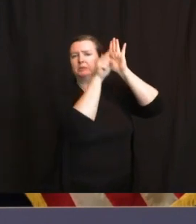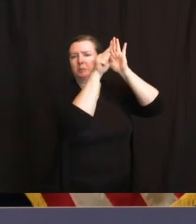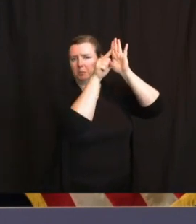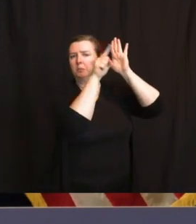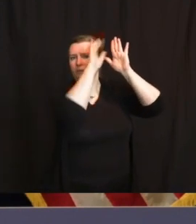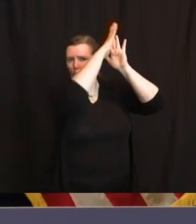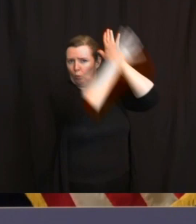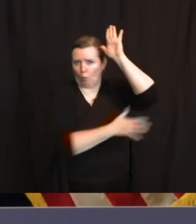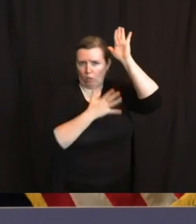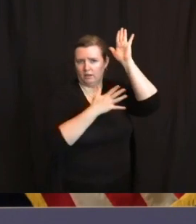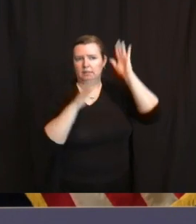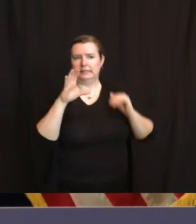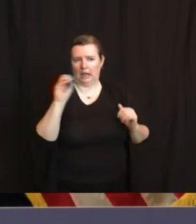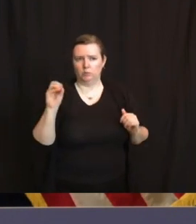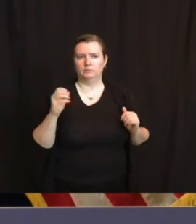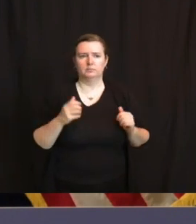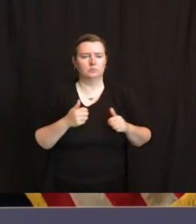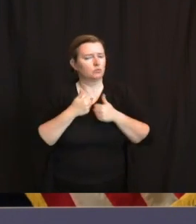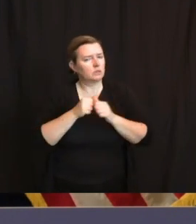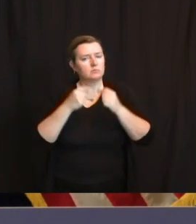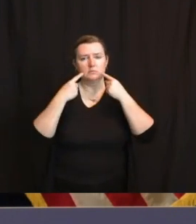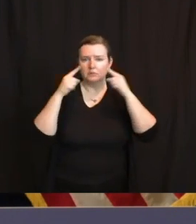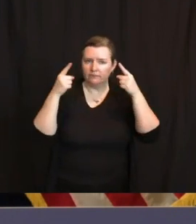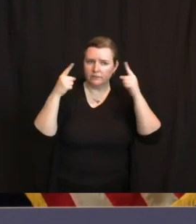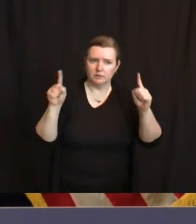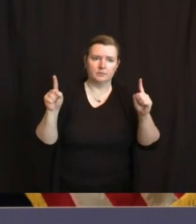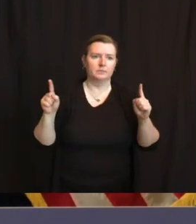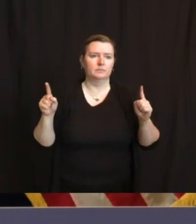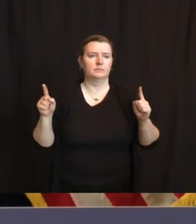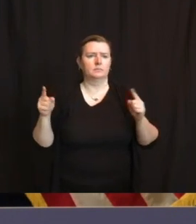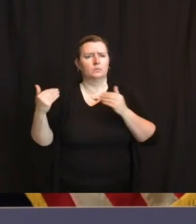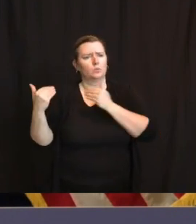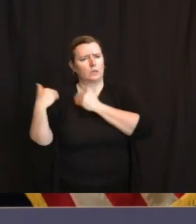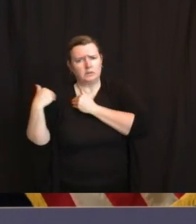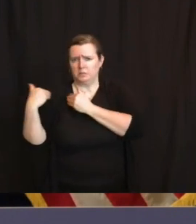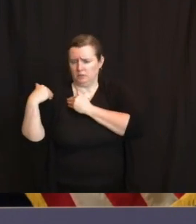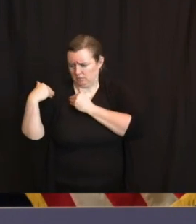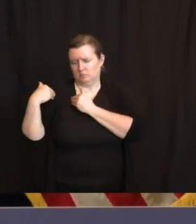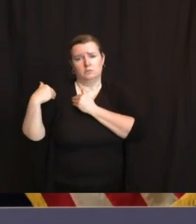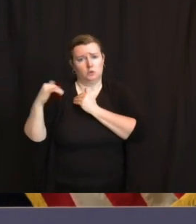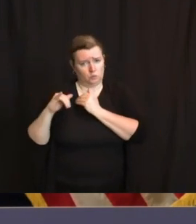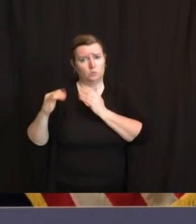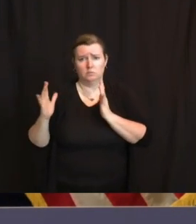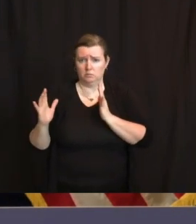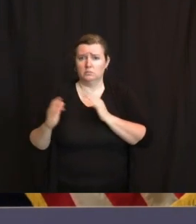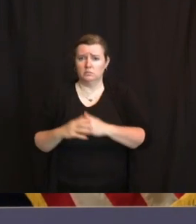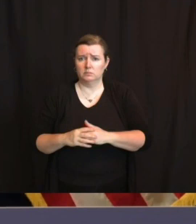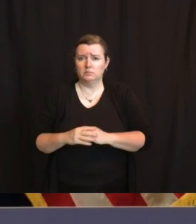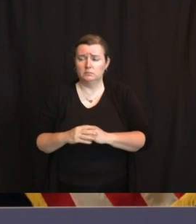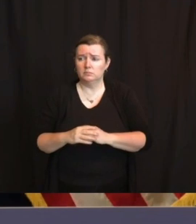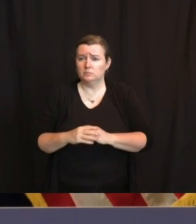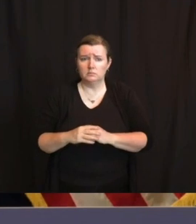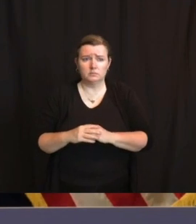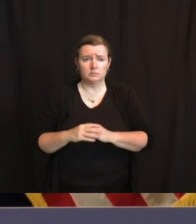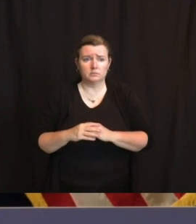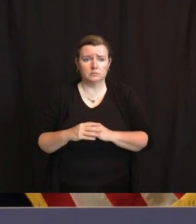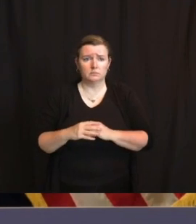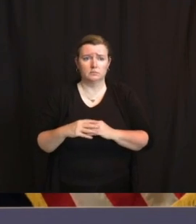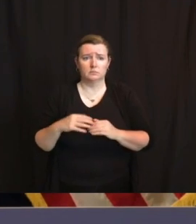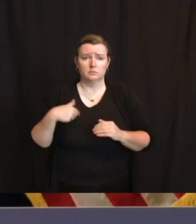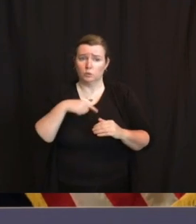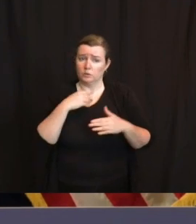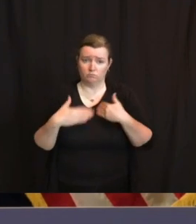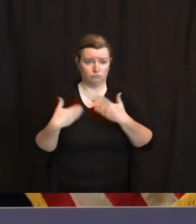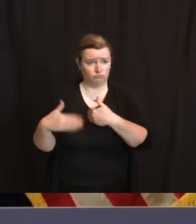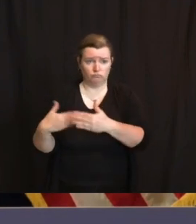efficacious and responsible as possible. But again, we move based on the state guidance,